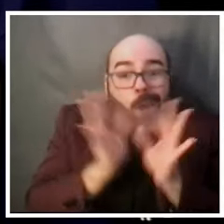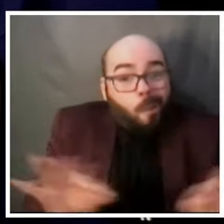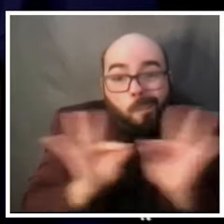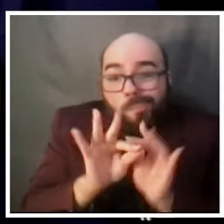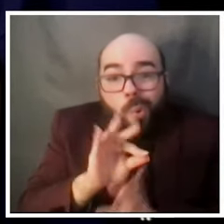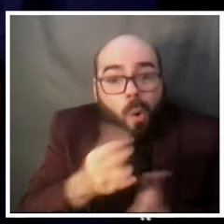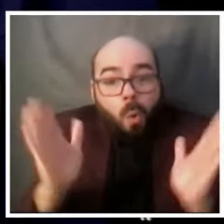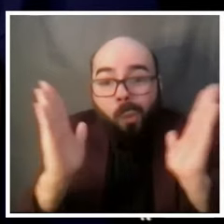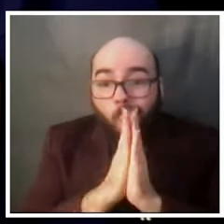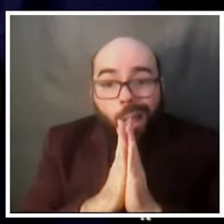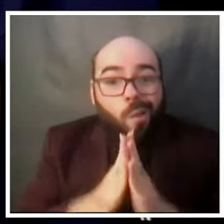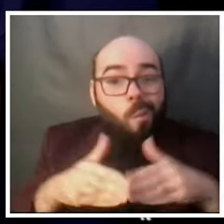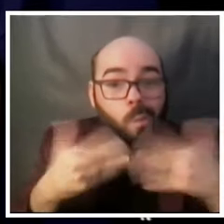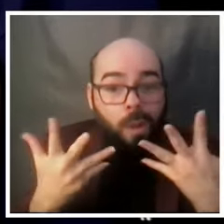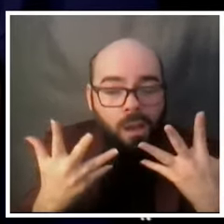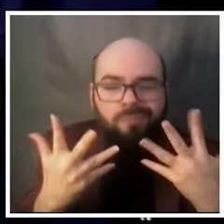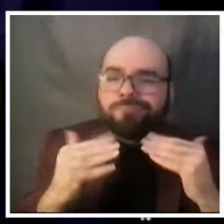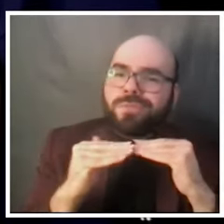just basic fairness.